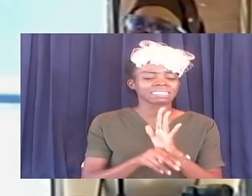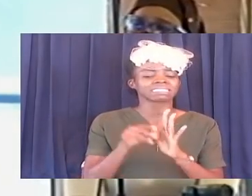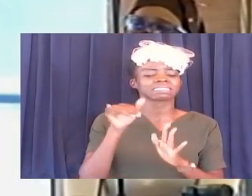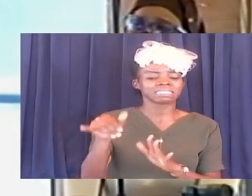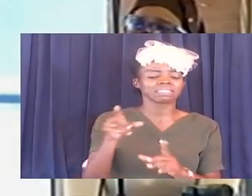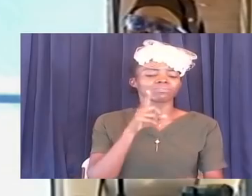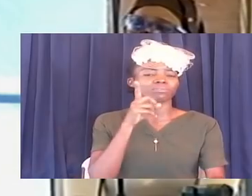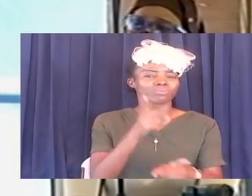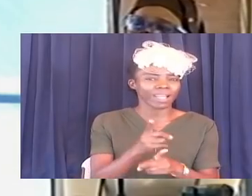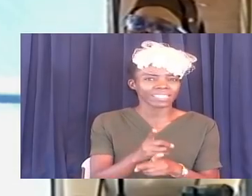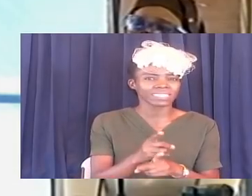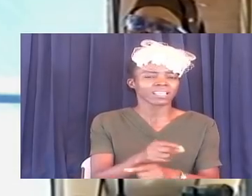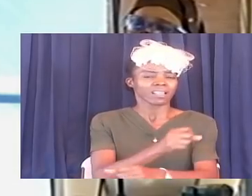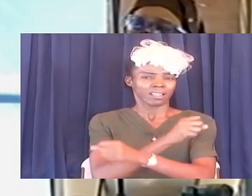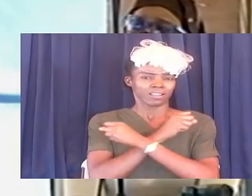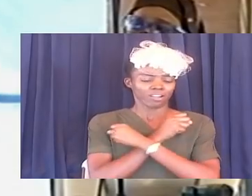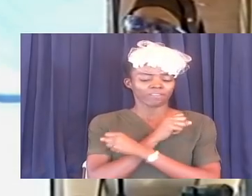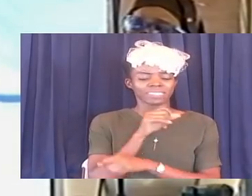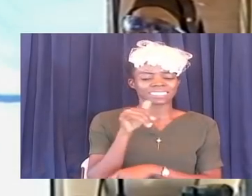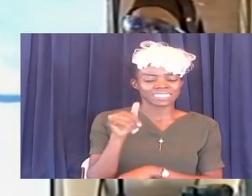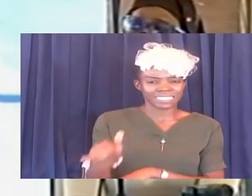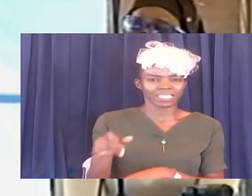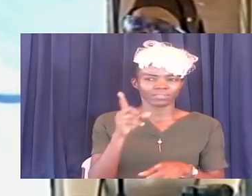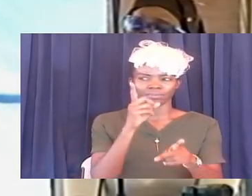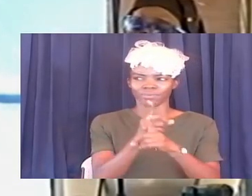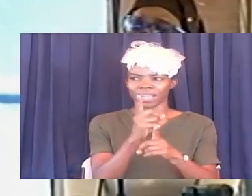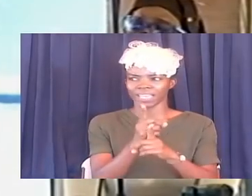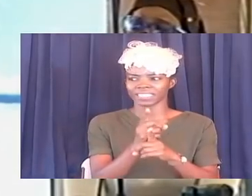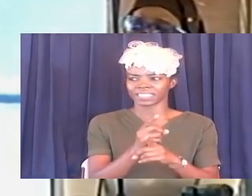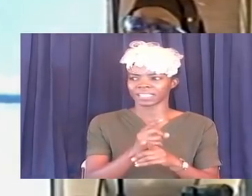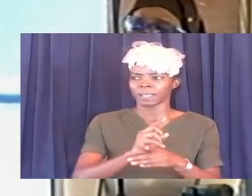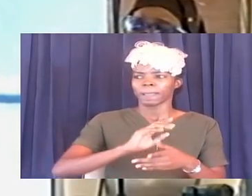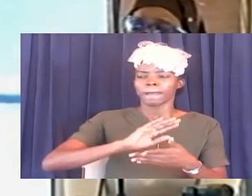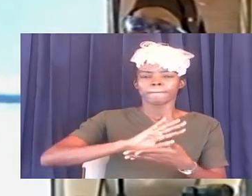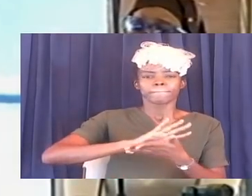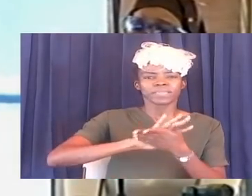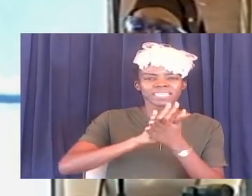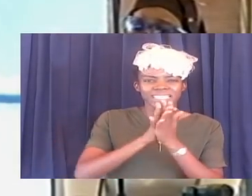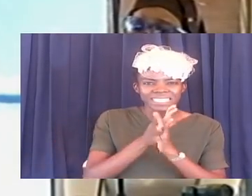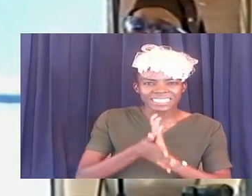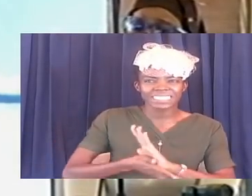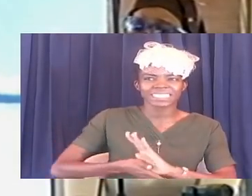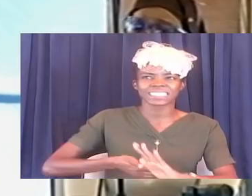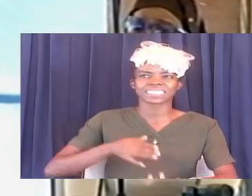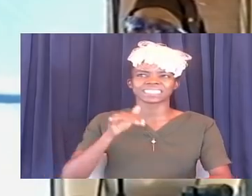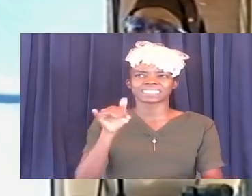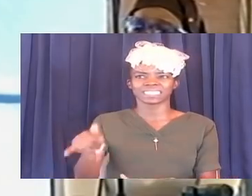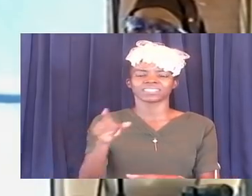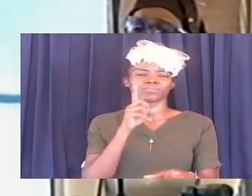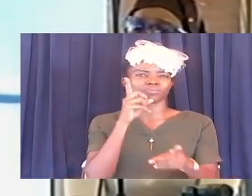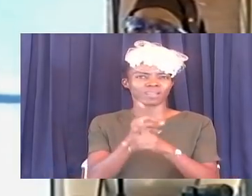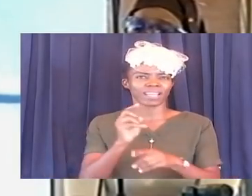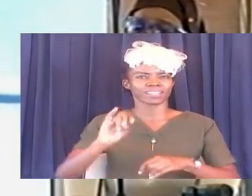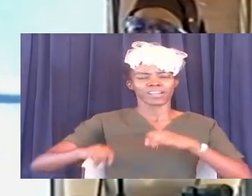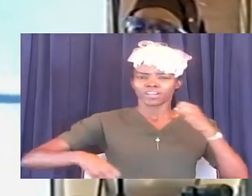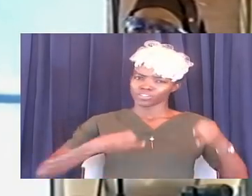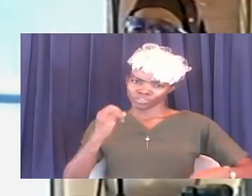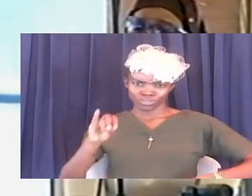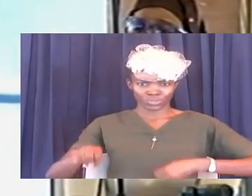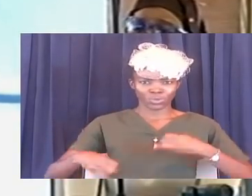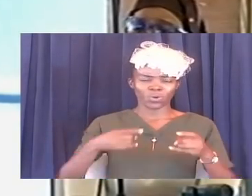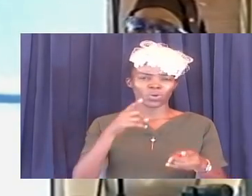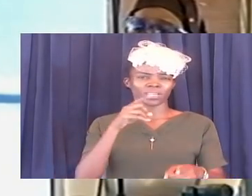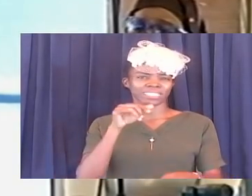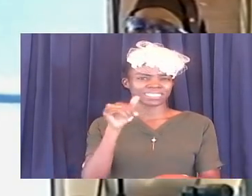right. Peace is still right. Joy is still right. Hallelujah. But you ought